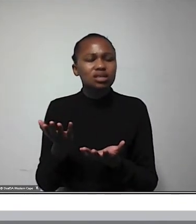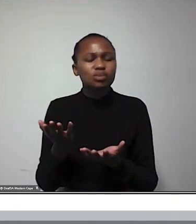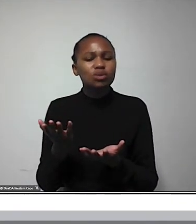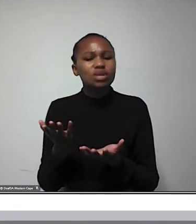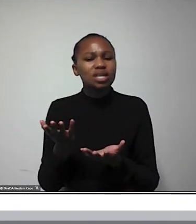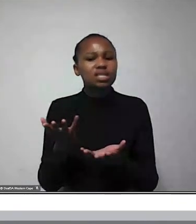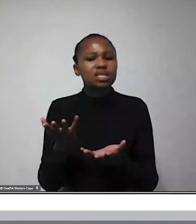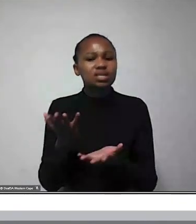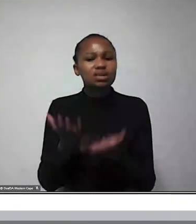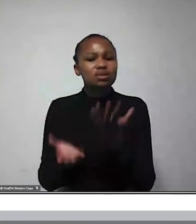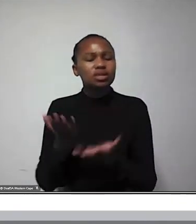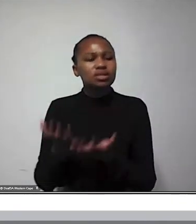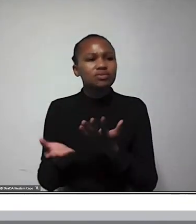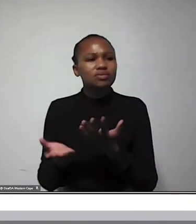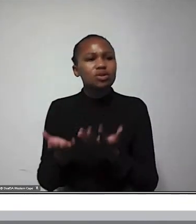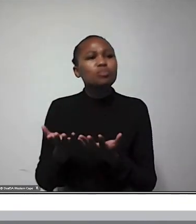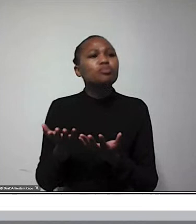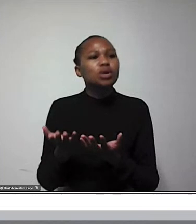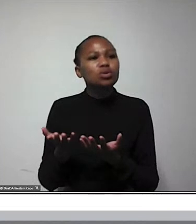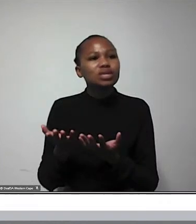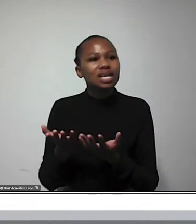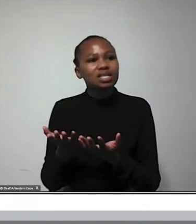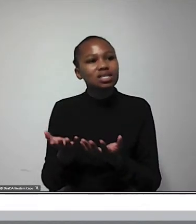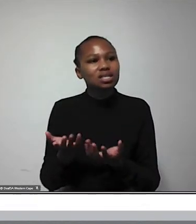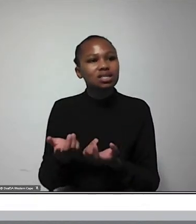And then